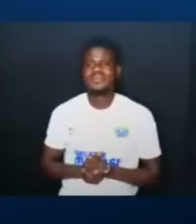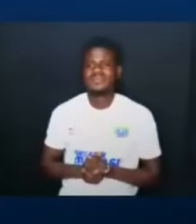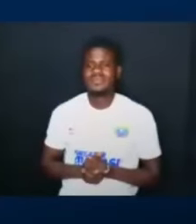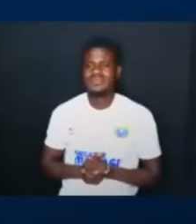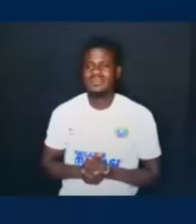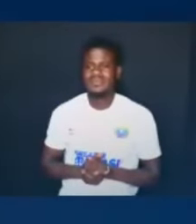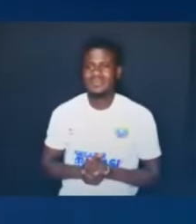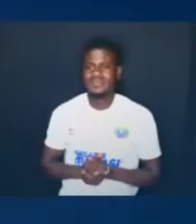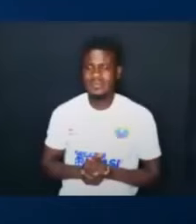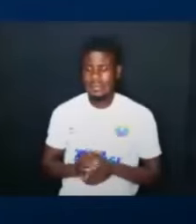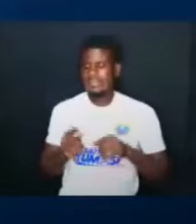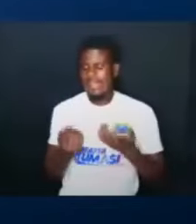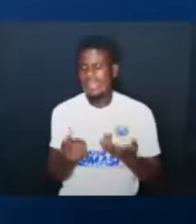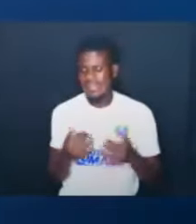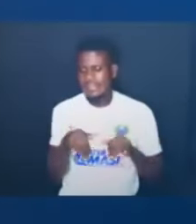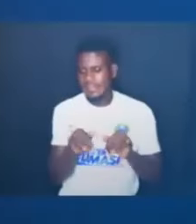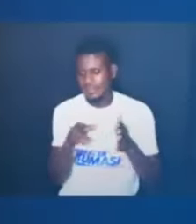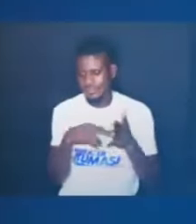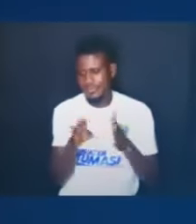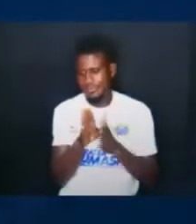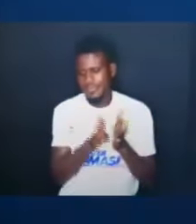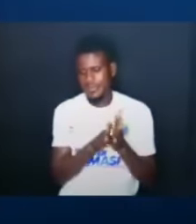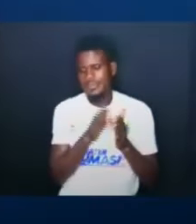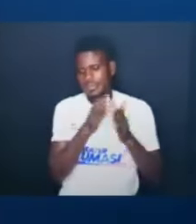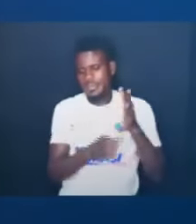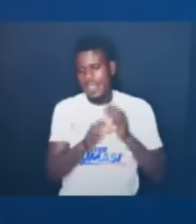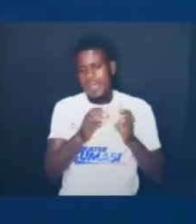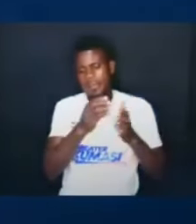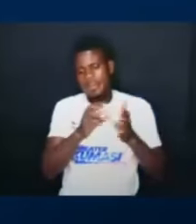Still dwelling on Matthew 5,